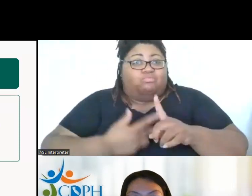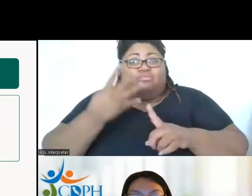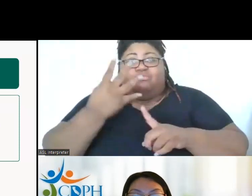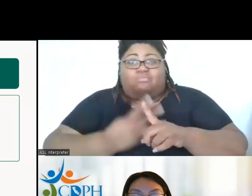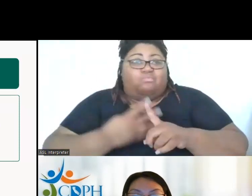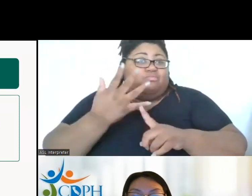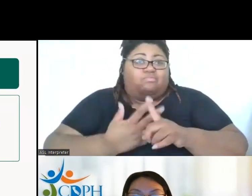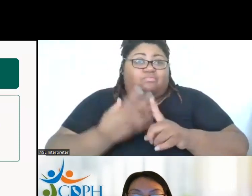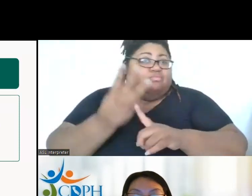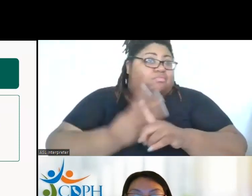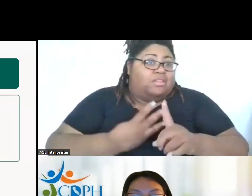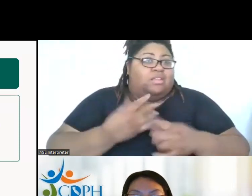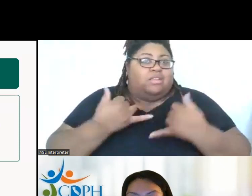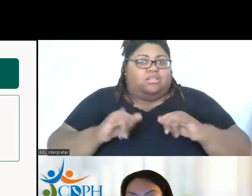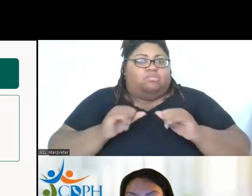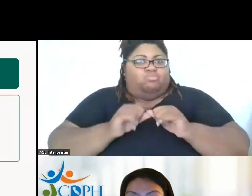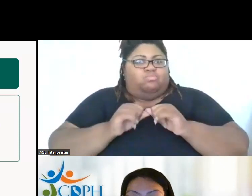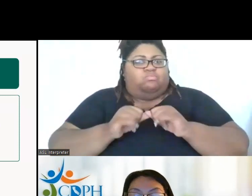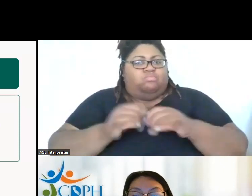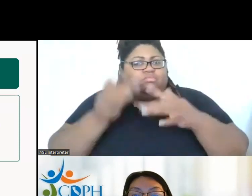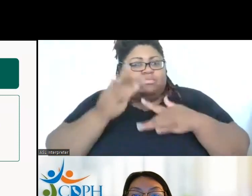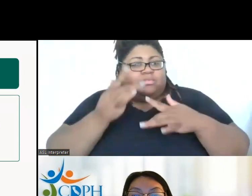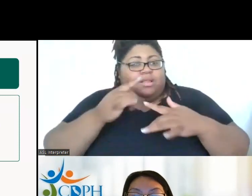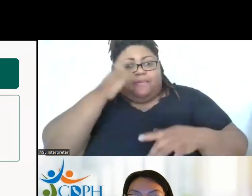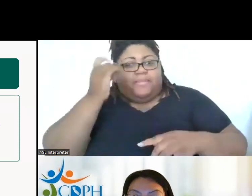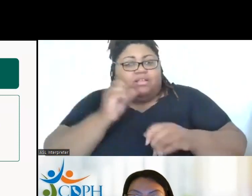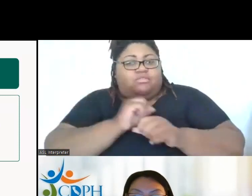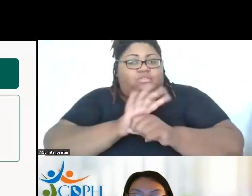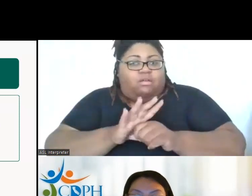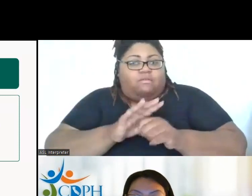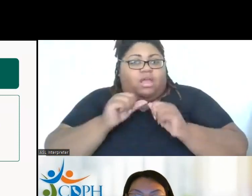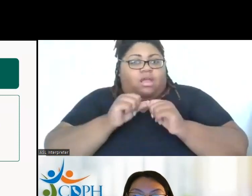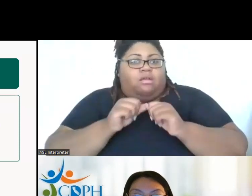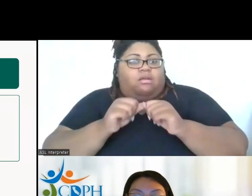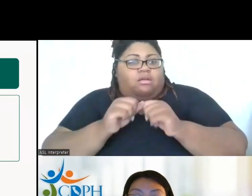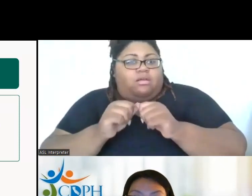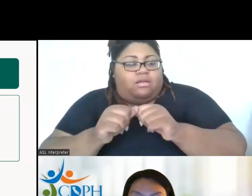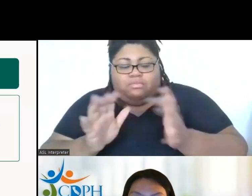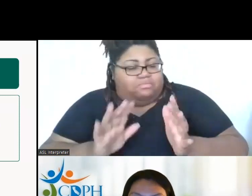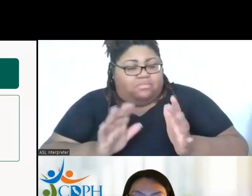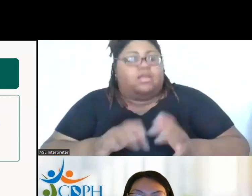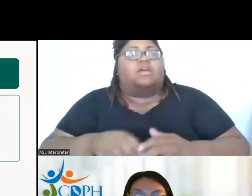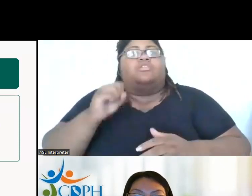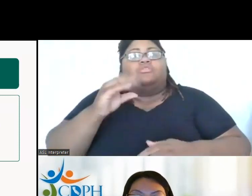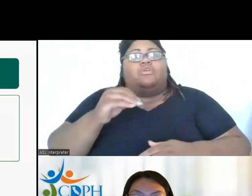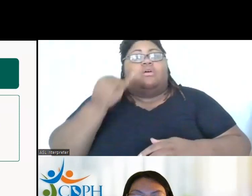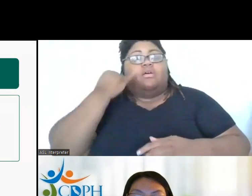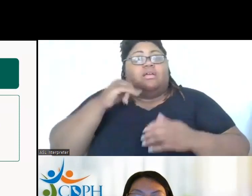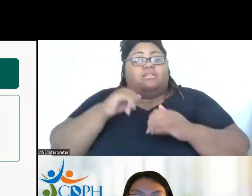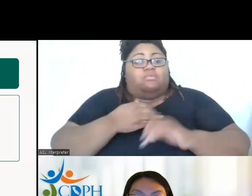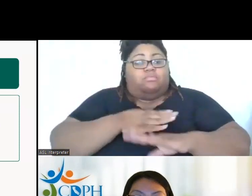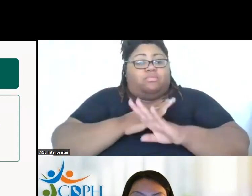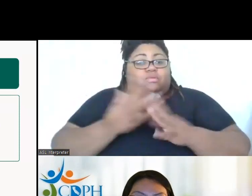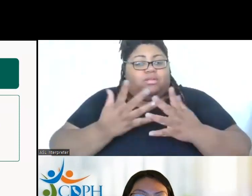of long COVID. So best ways to prevent long COVID: get your vaccine, get the boosters, and then get treatment if you actually end